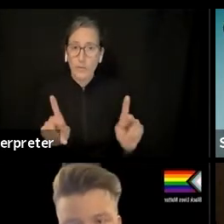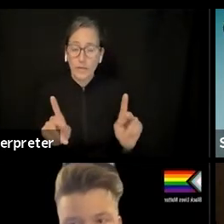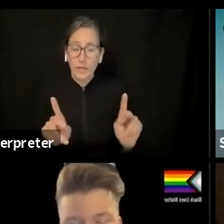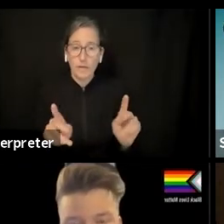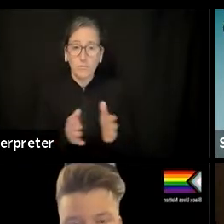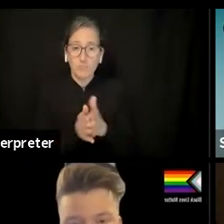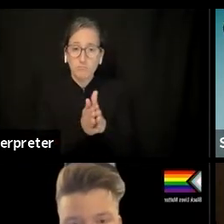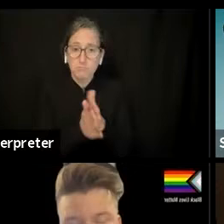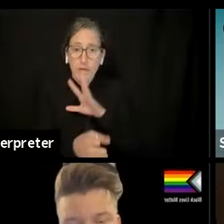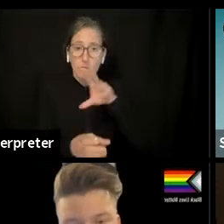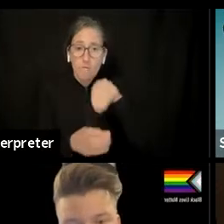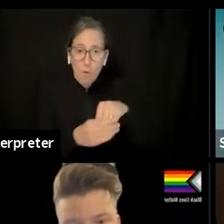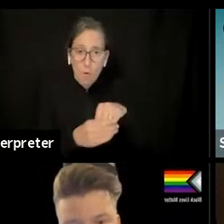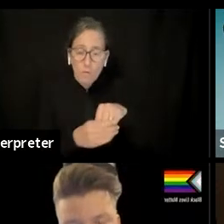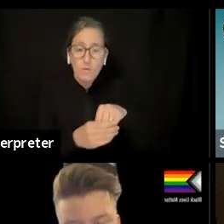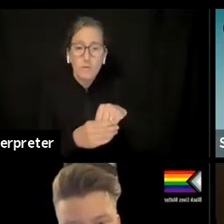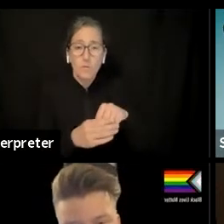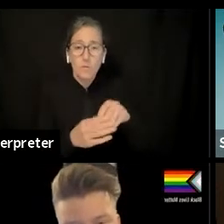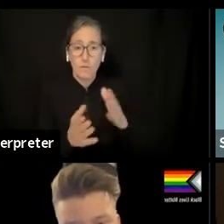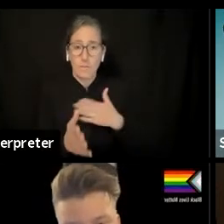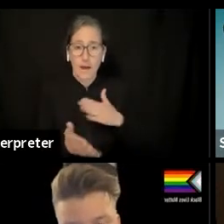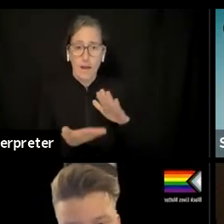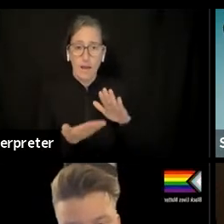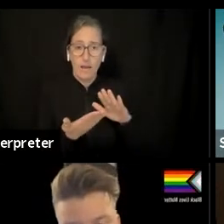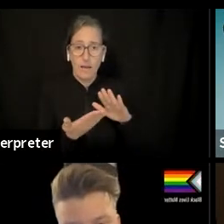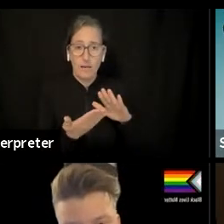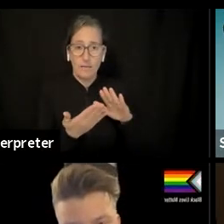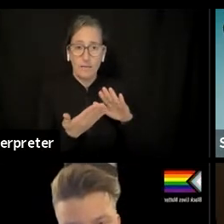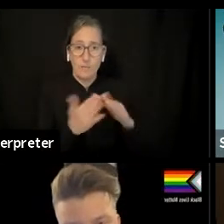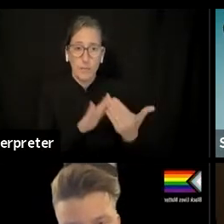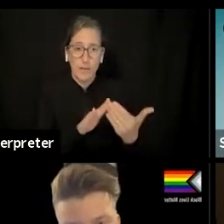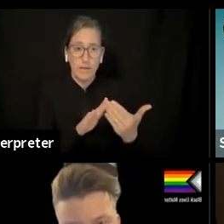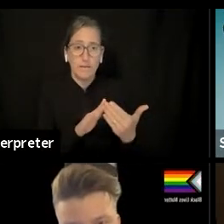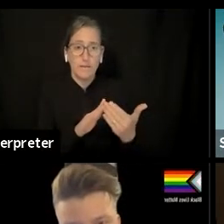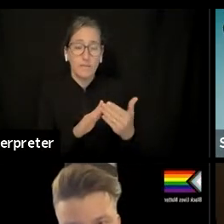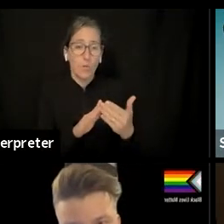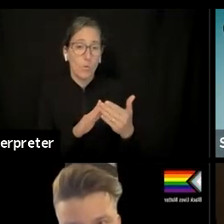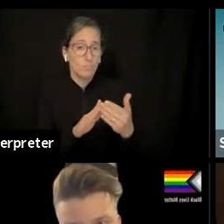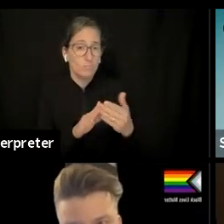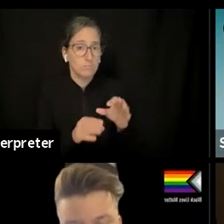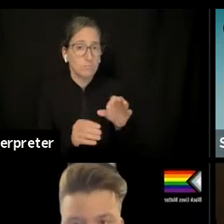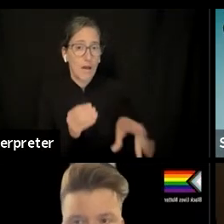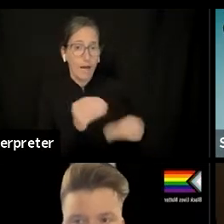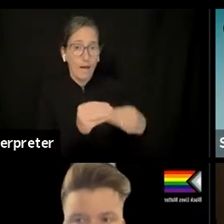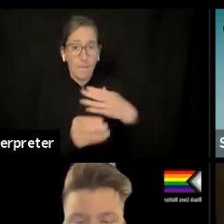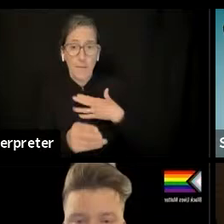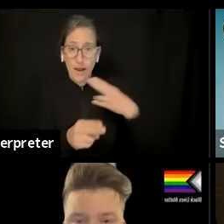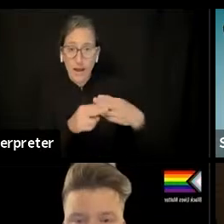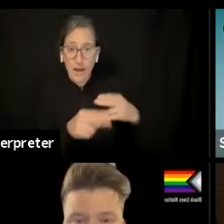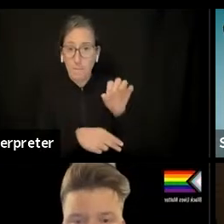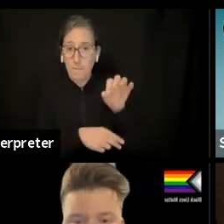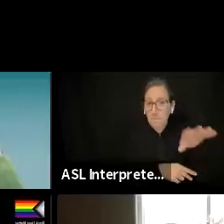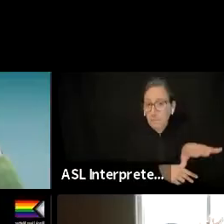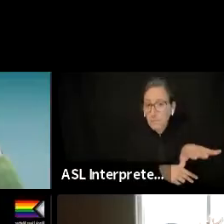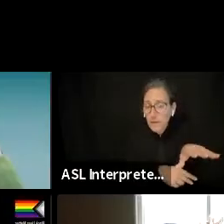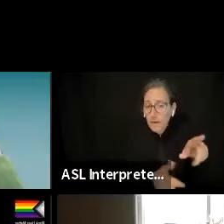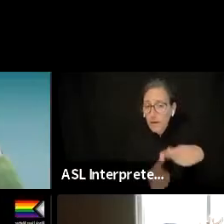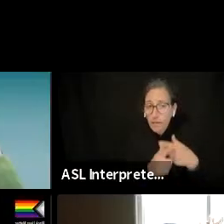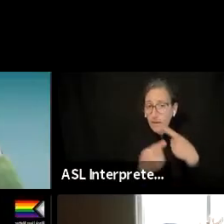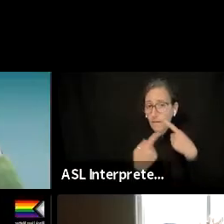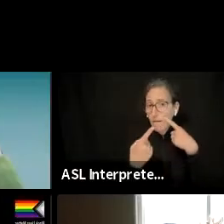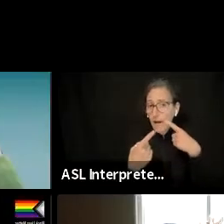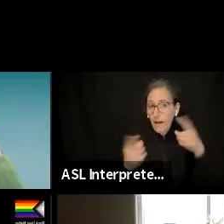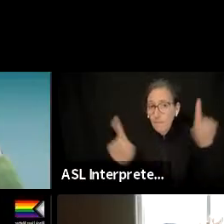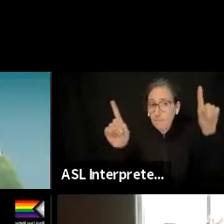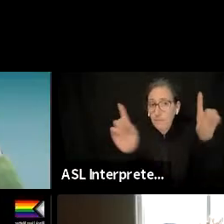with my community. And well, I put my name in the hat and ended up working out that I was able to join